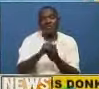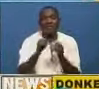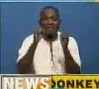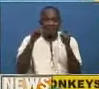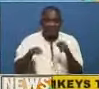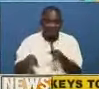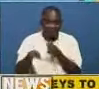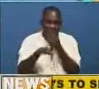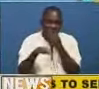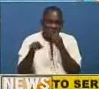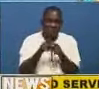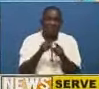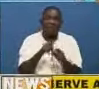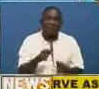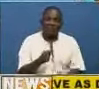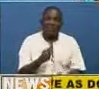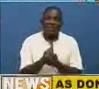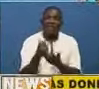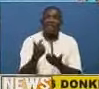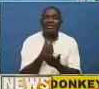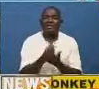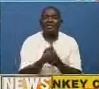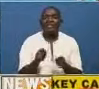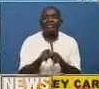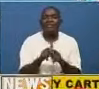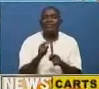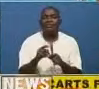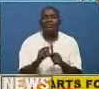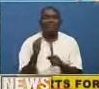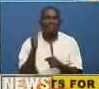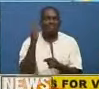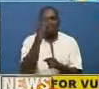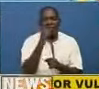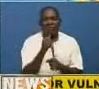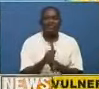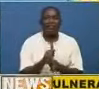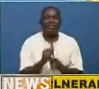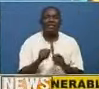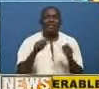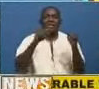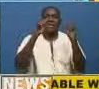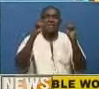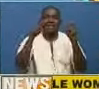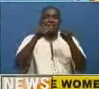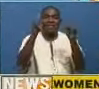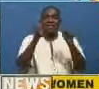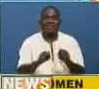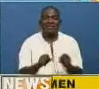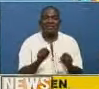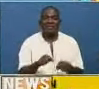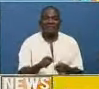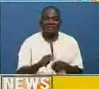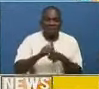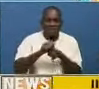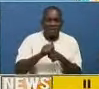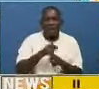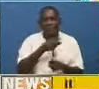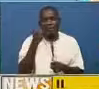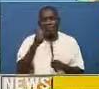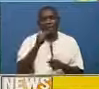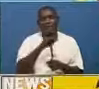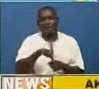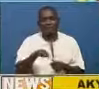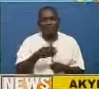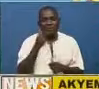education sector are propelling the country towards a well-resourced education system that can train well-best